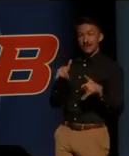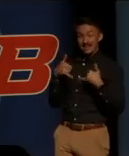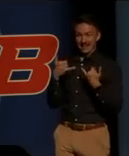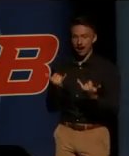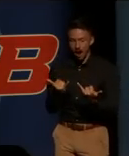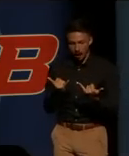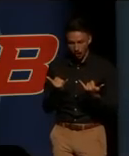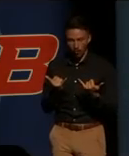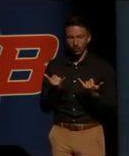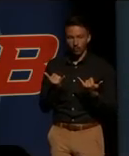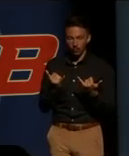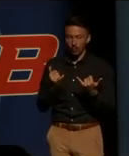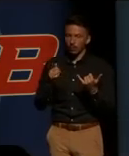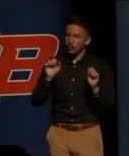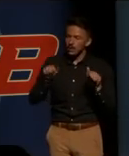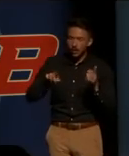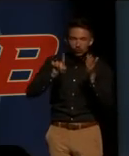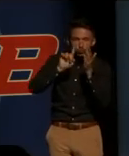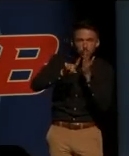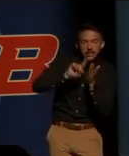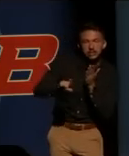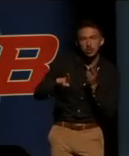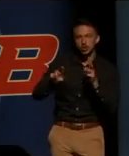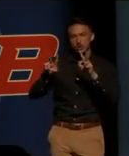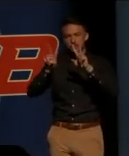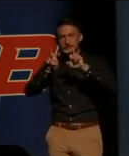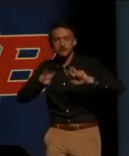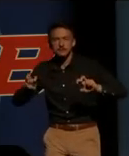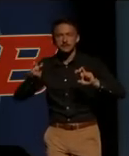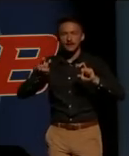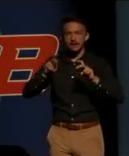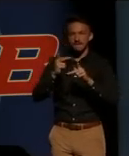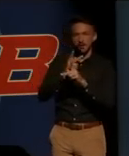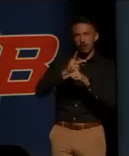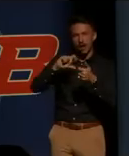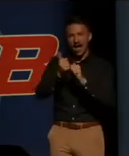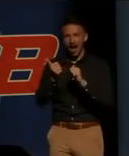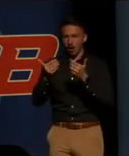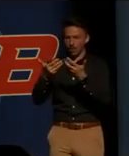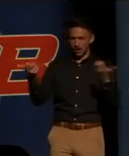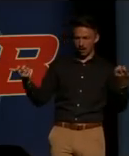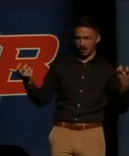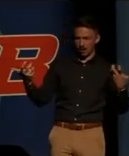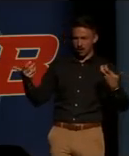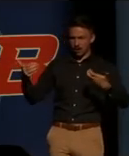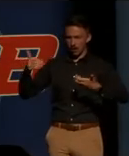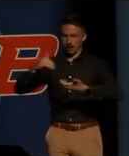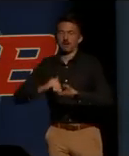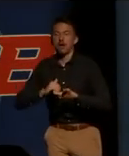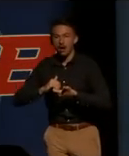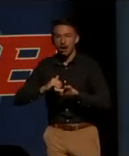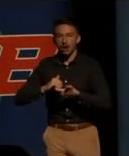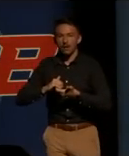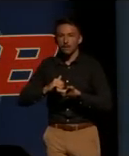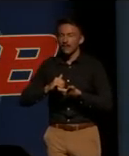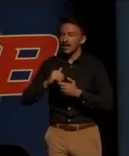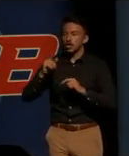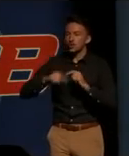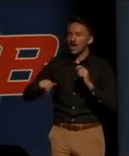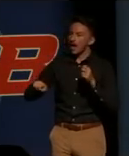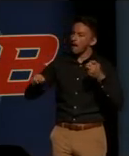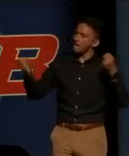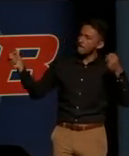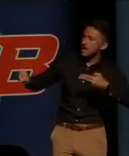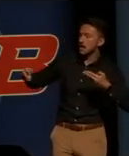working across that gap. Research that shows that you don't beat people out of hardened beliefs or